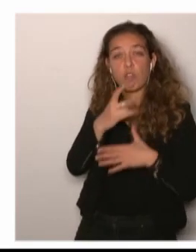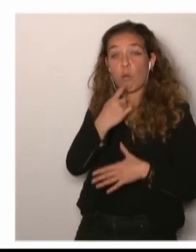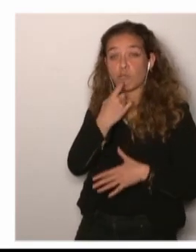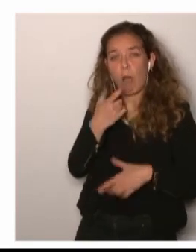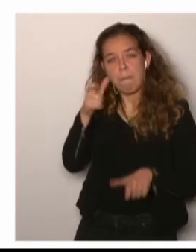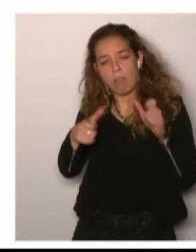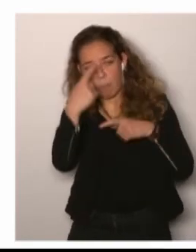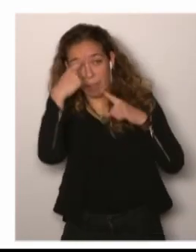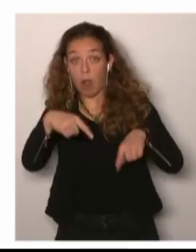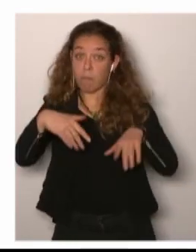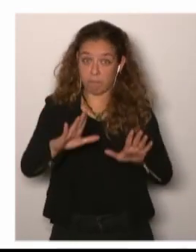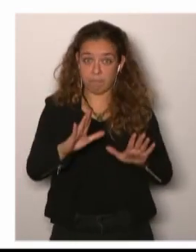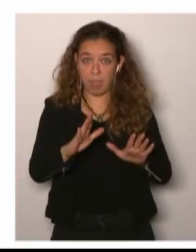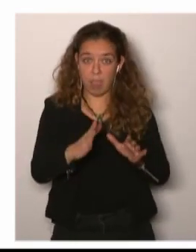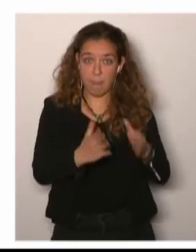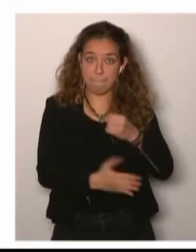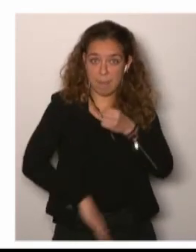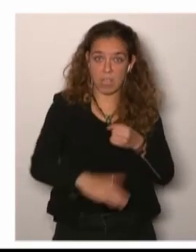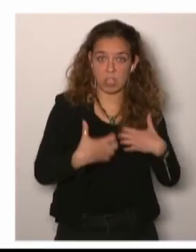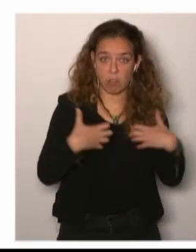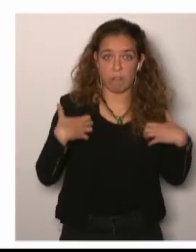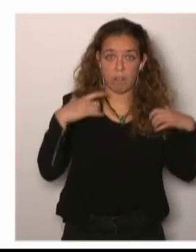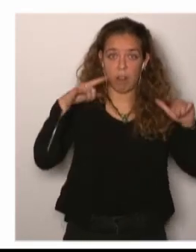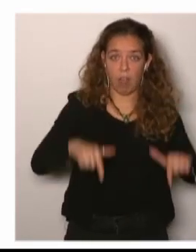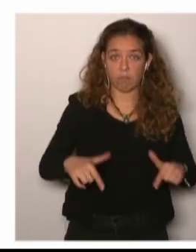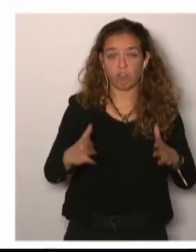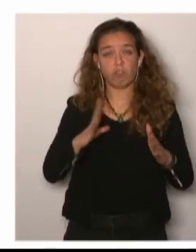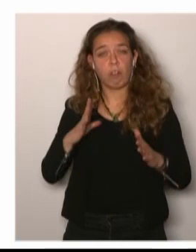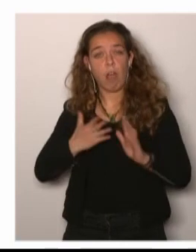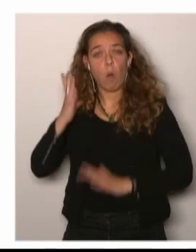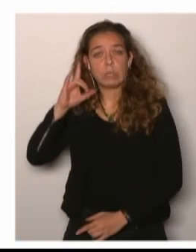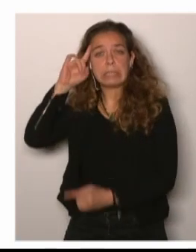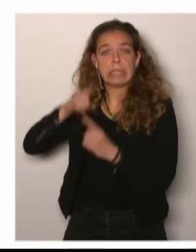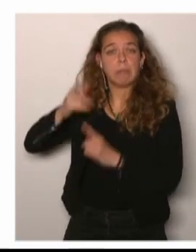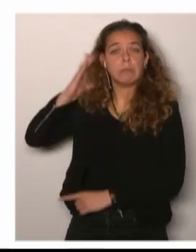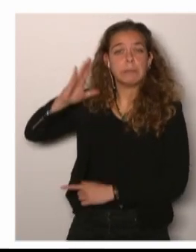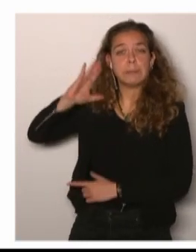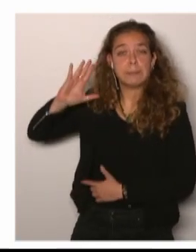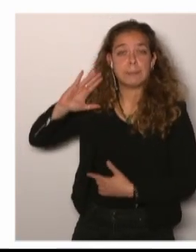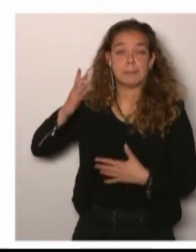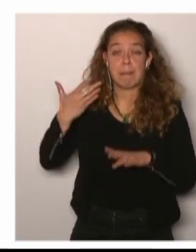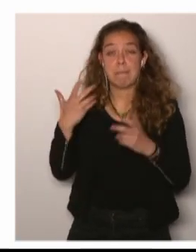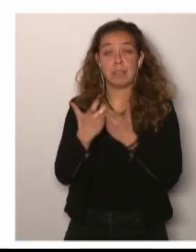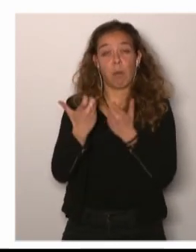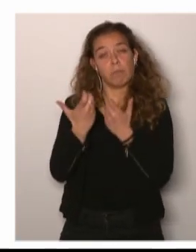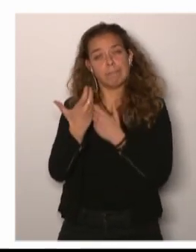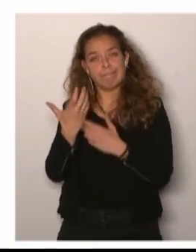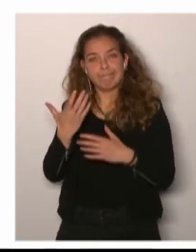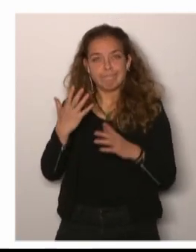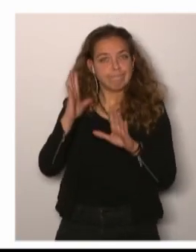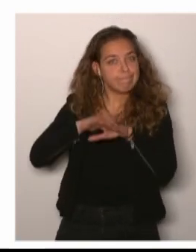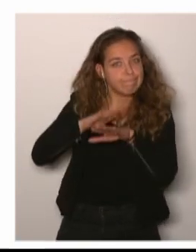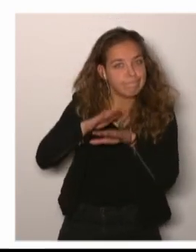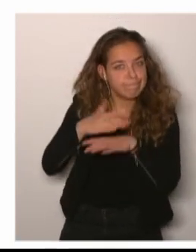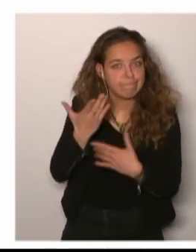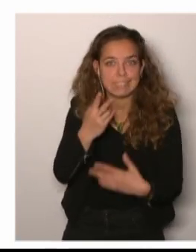some which are old. The smoking message, for example, is old. We have to find new ways of combating tobacco for a